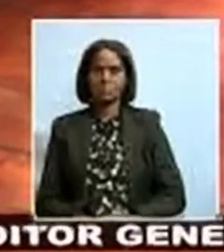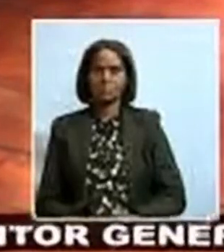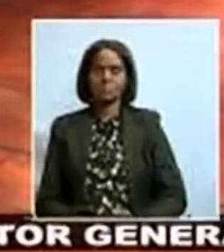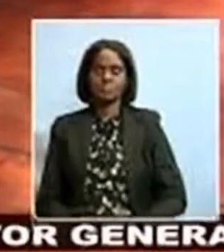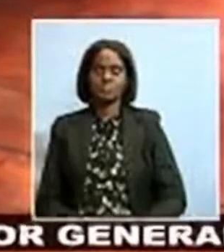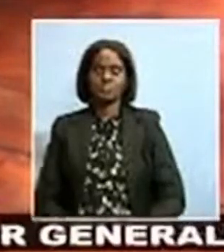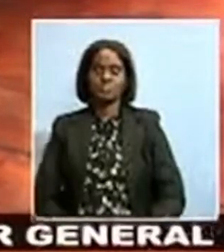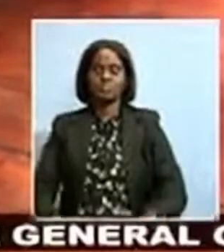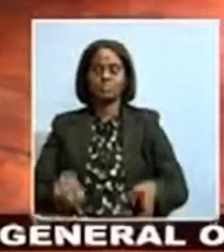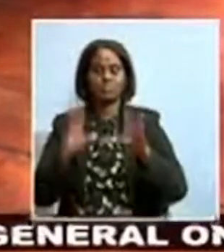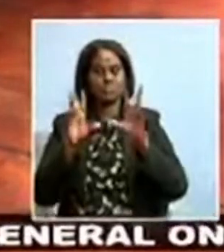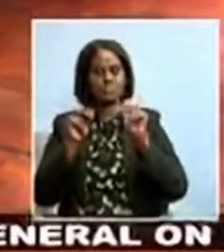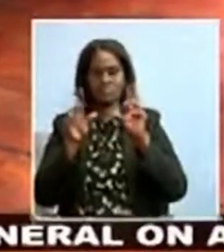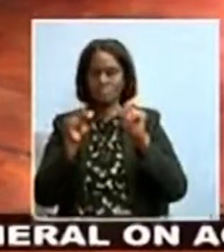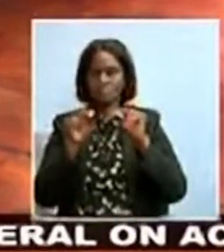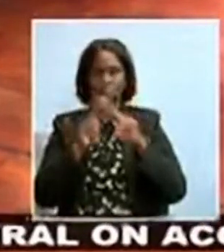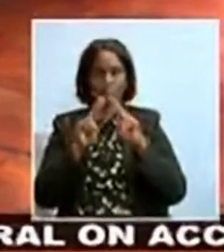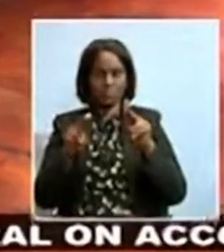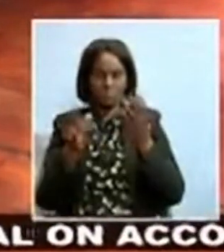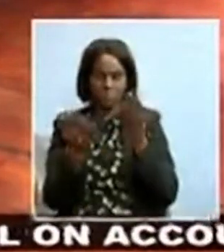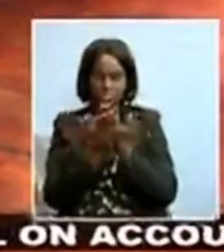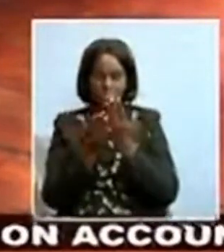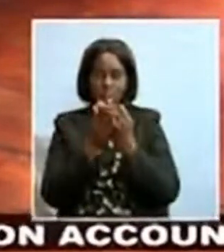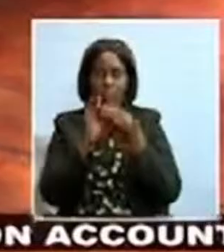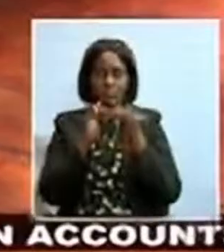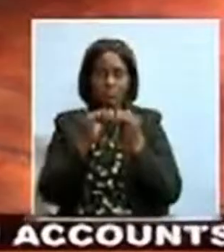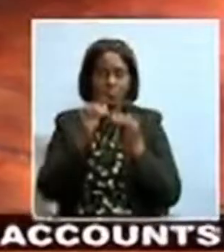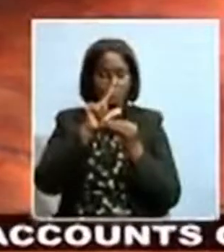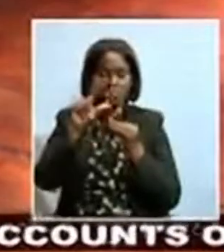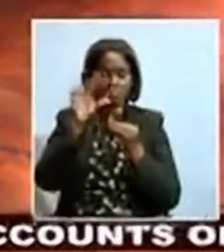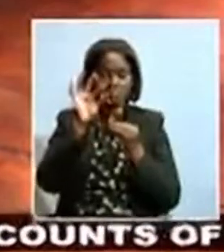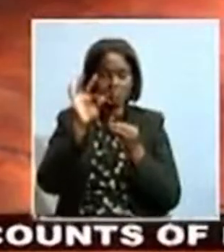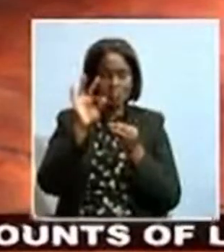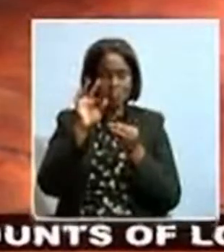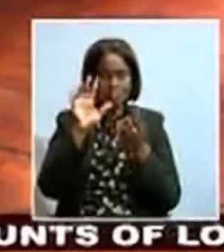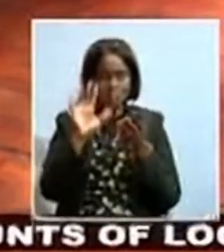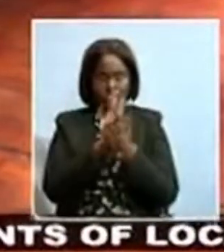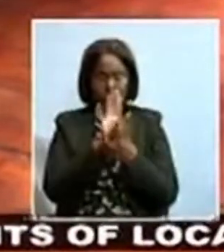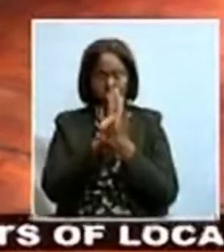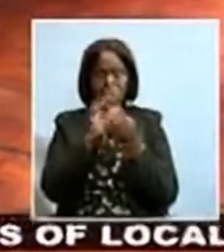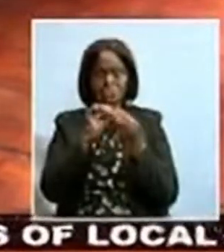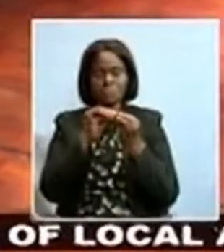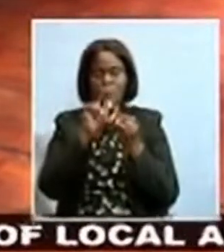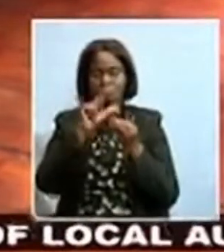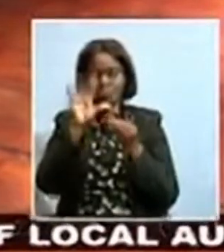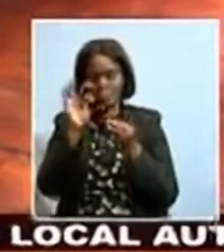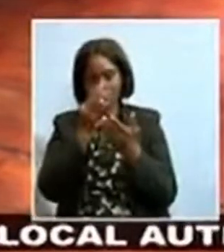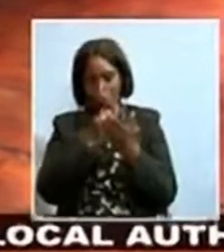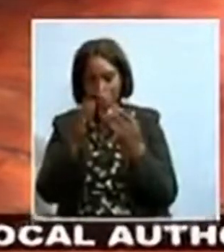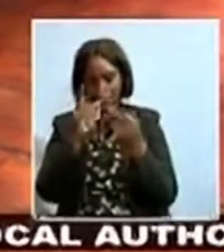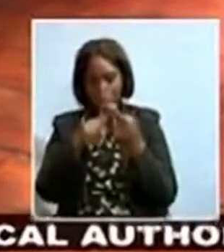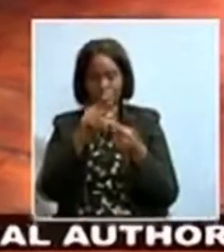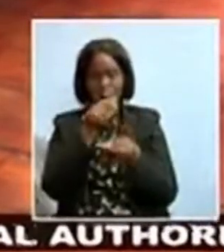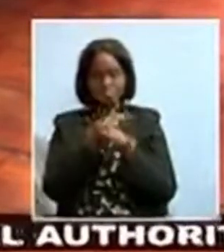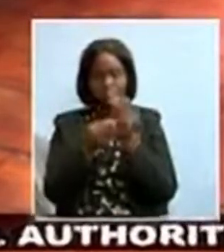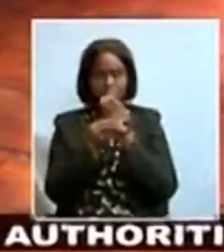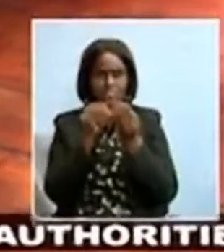I'm now on page 18, Chair. Appendix 29? Appendix 29 says failure to settle statutory